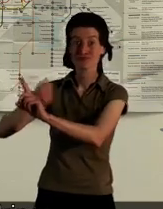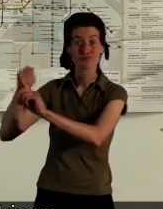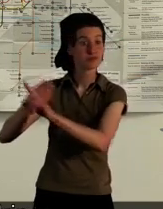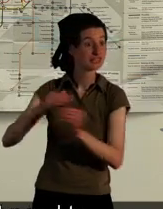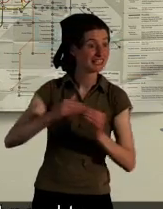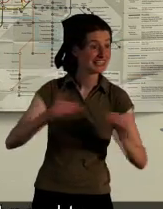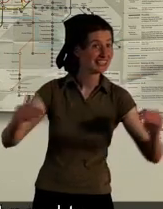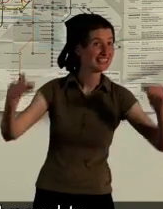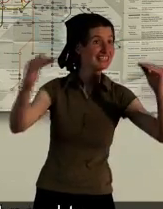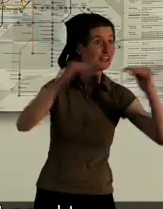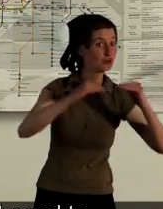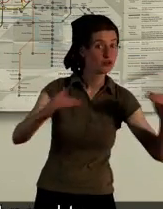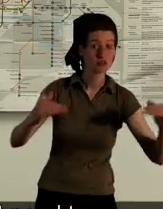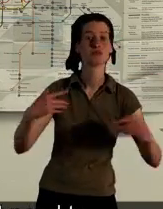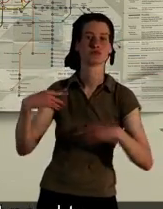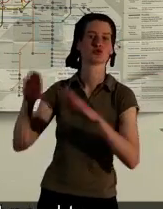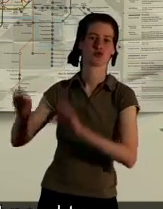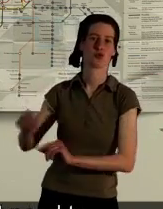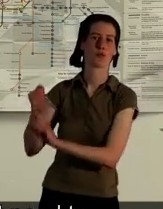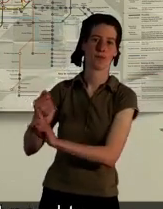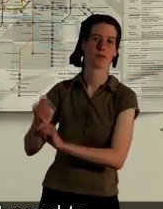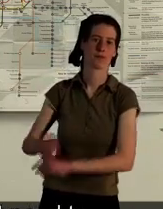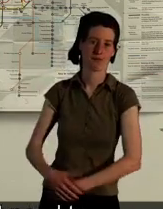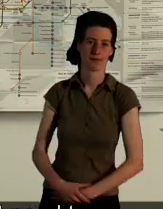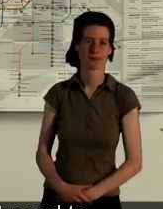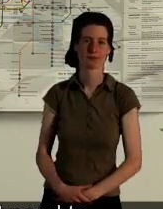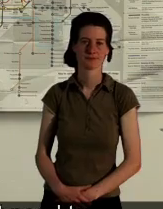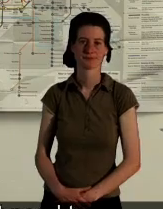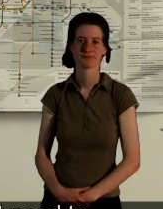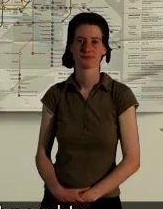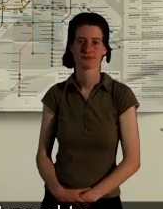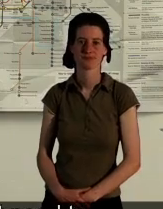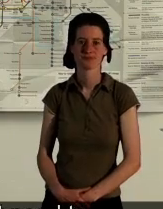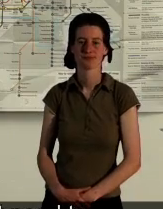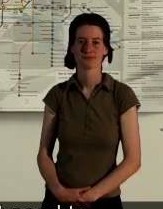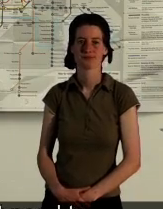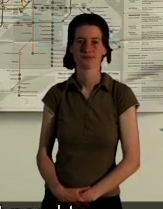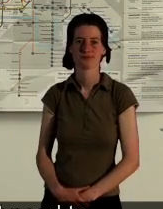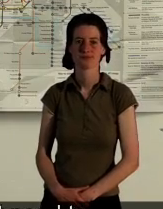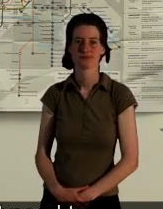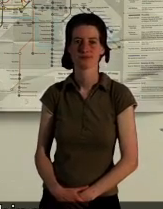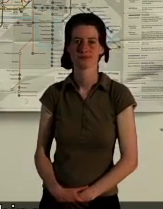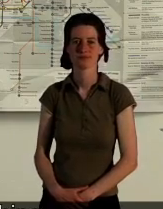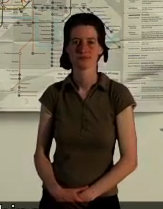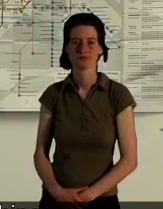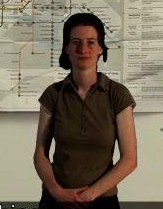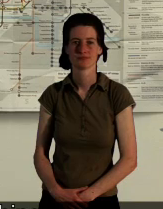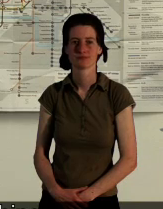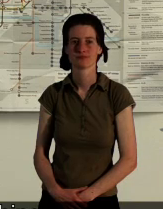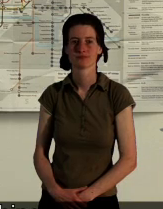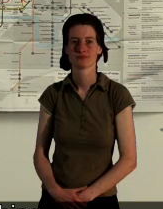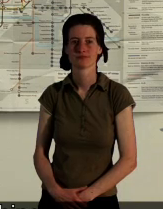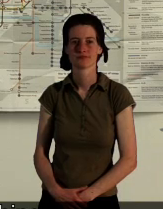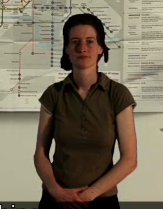backside, and we will stay there until we don't need to give them a kick up the backside anymore, because